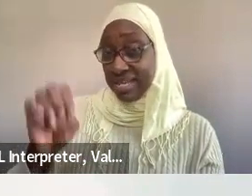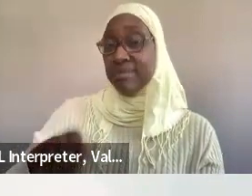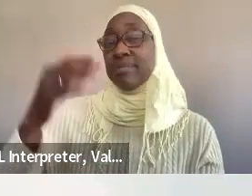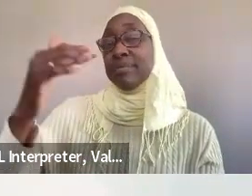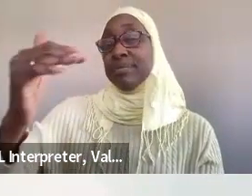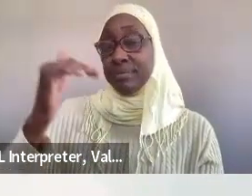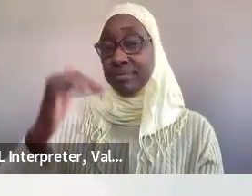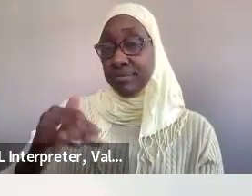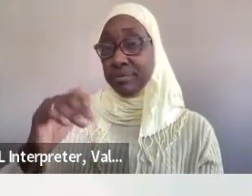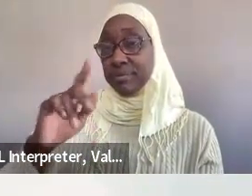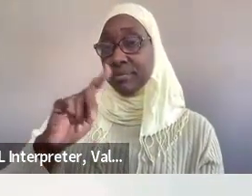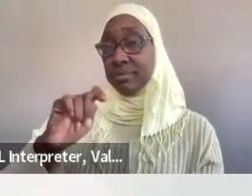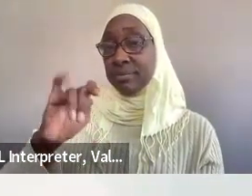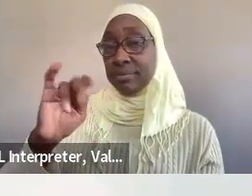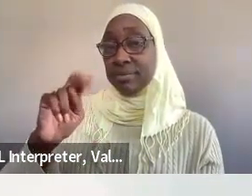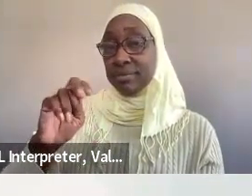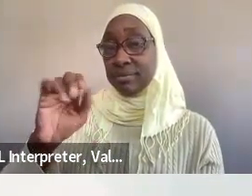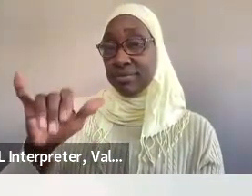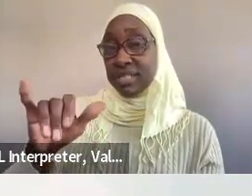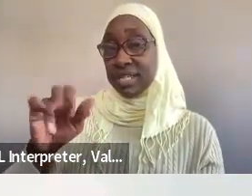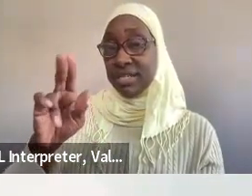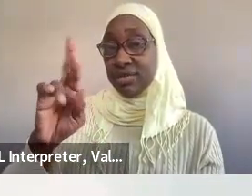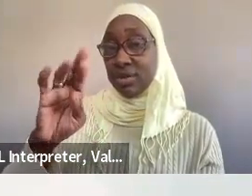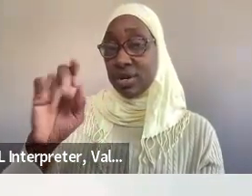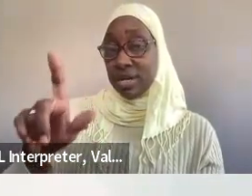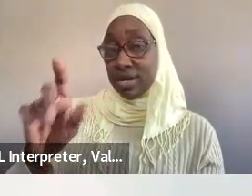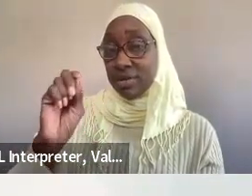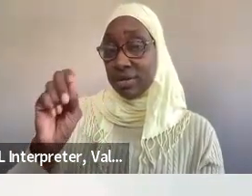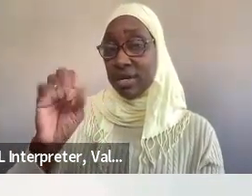hope you've enjoyed the first part of the event.